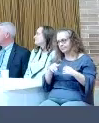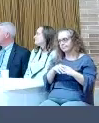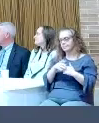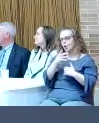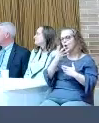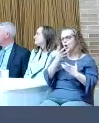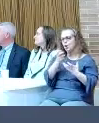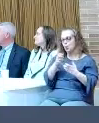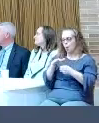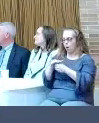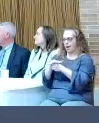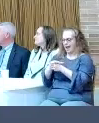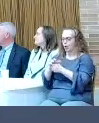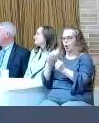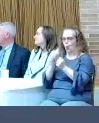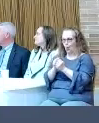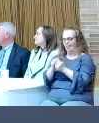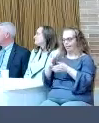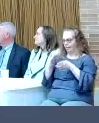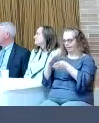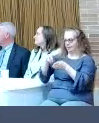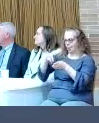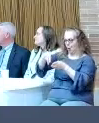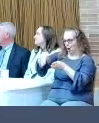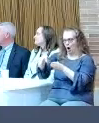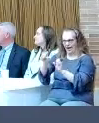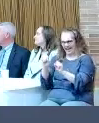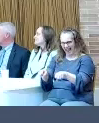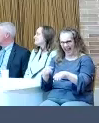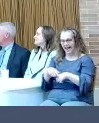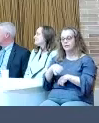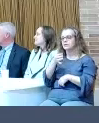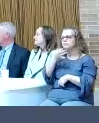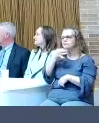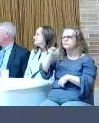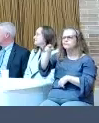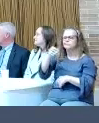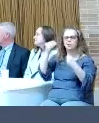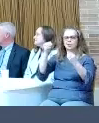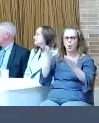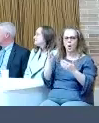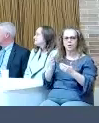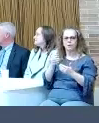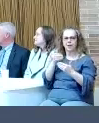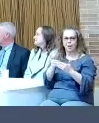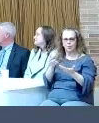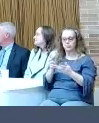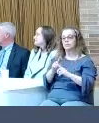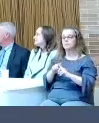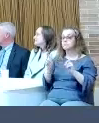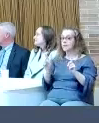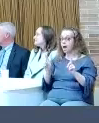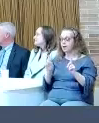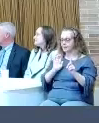subdivision with sidewalks and that they only have to go to the store in 15 minutes but our